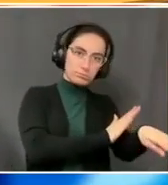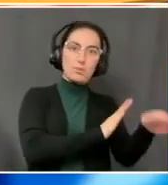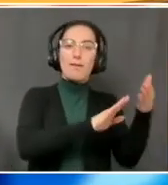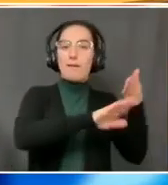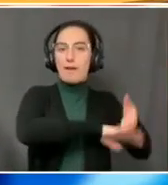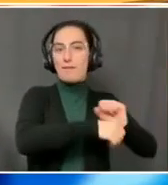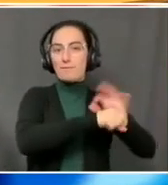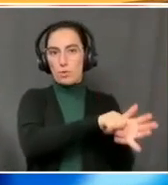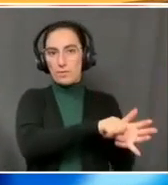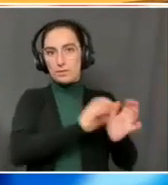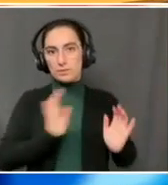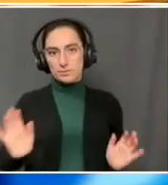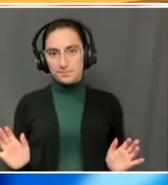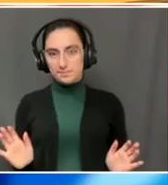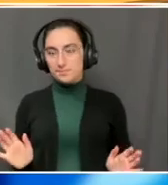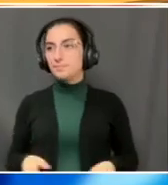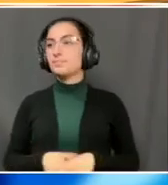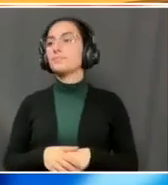trend.